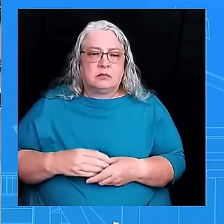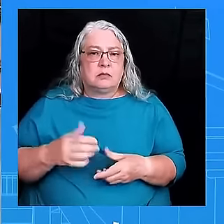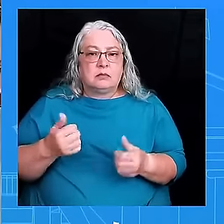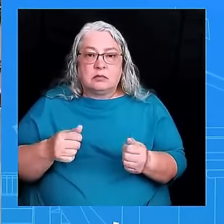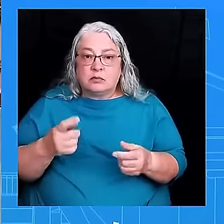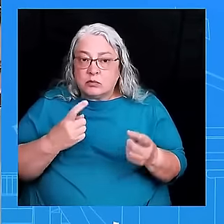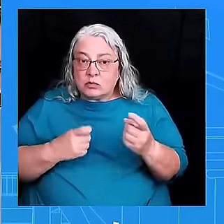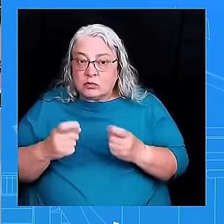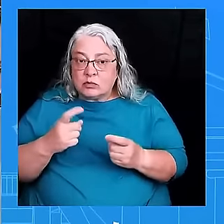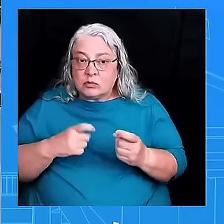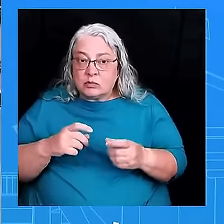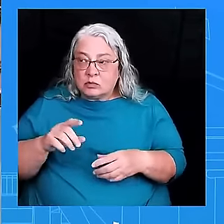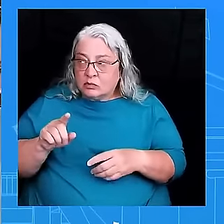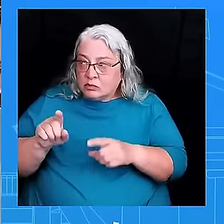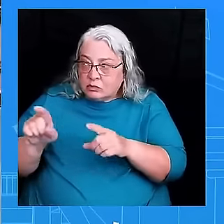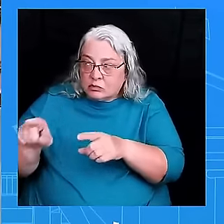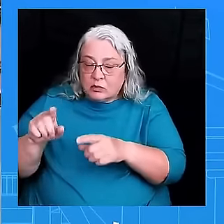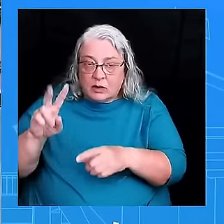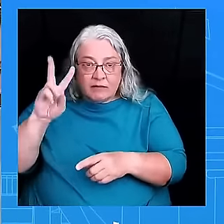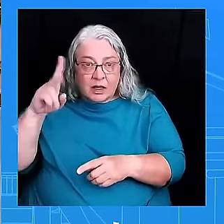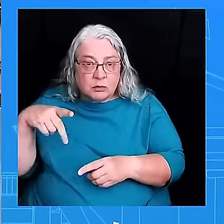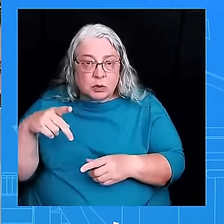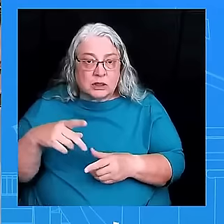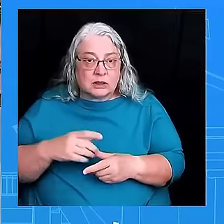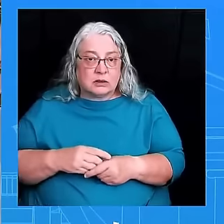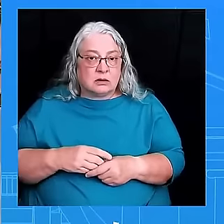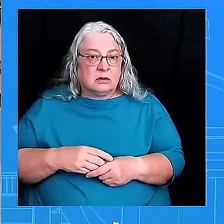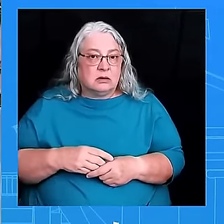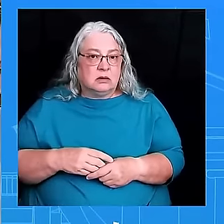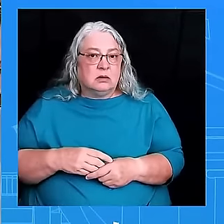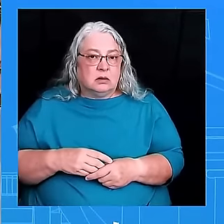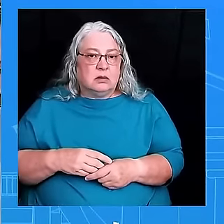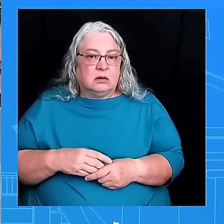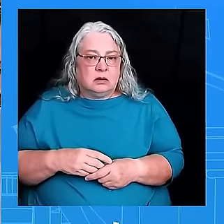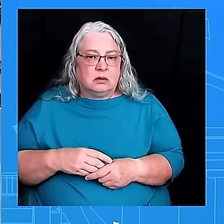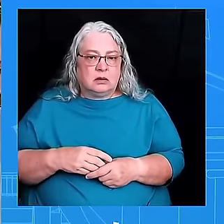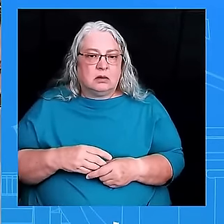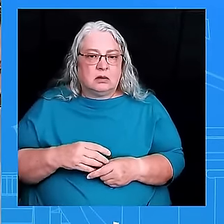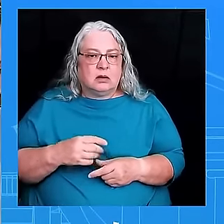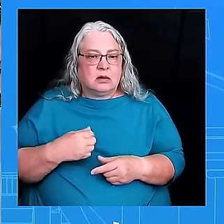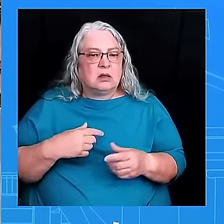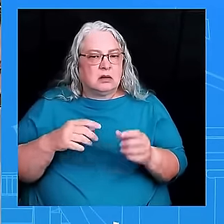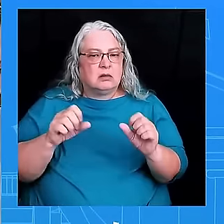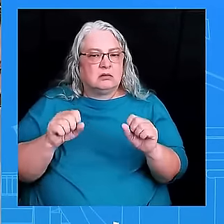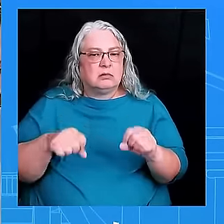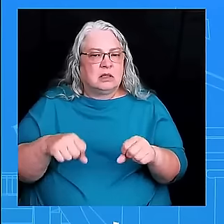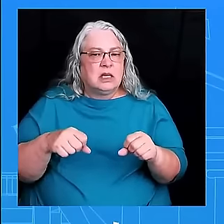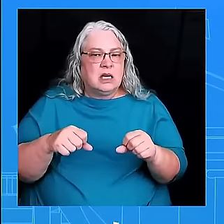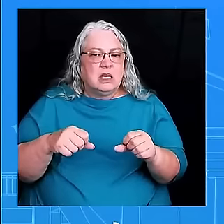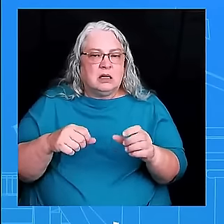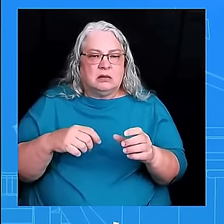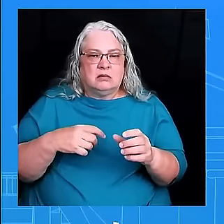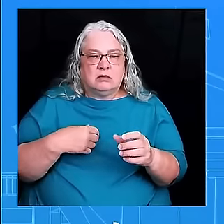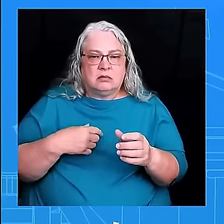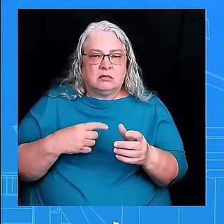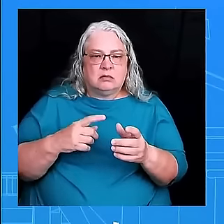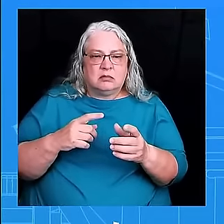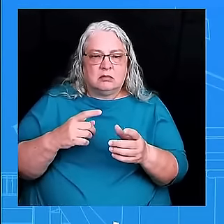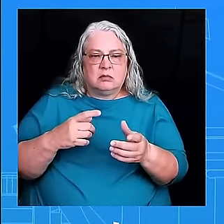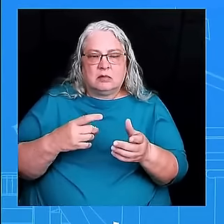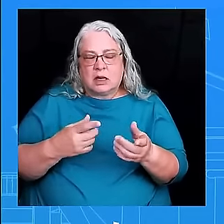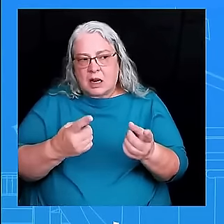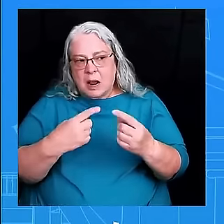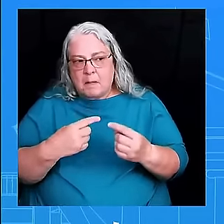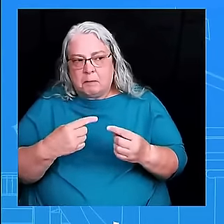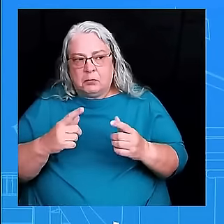come back sooner so she could be part of the announcement today? And, No, I'm sorry. You should finish your